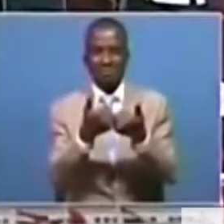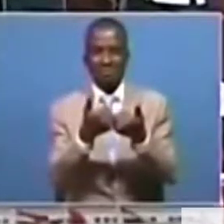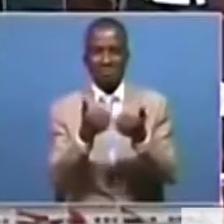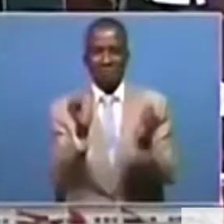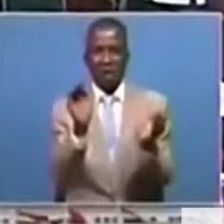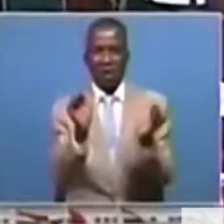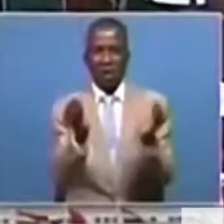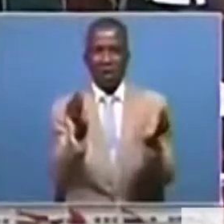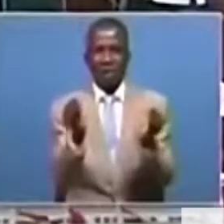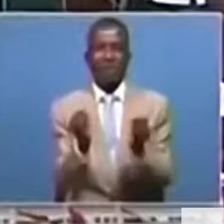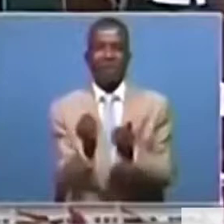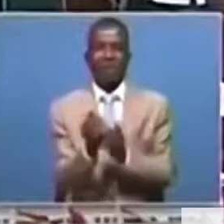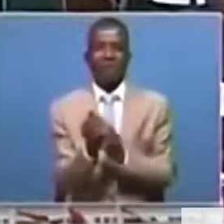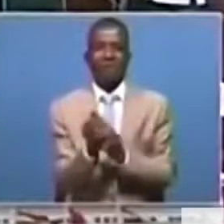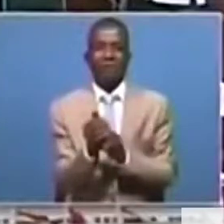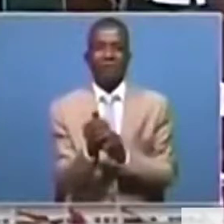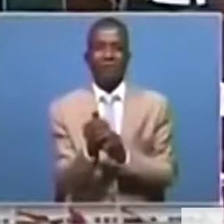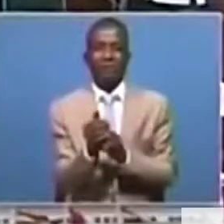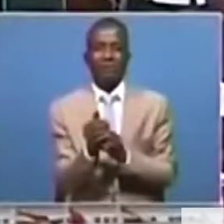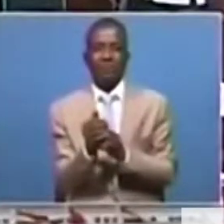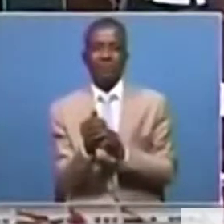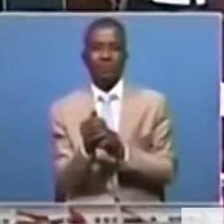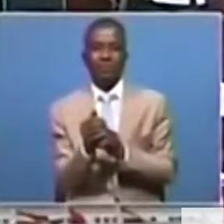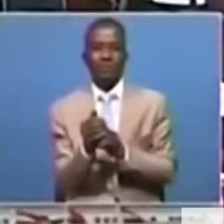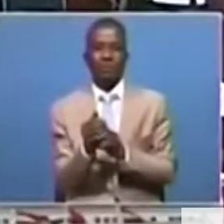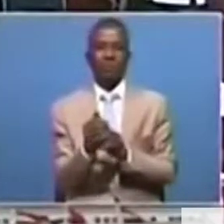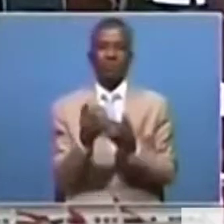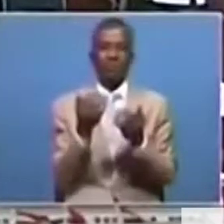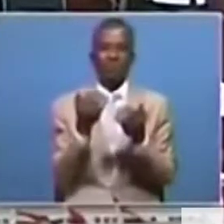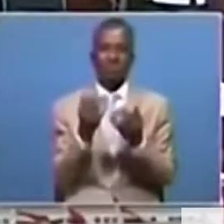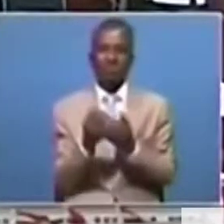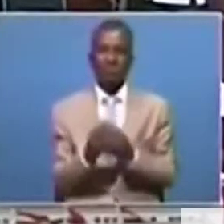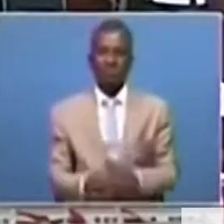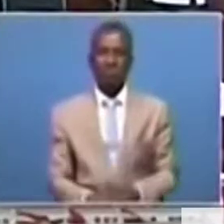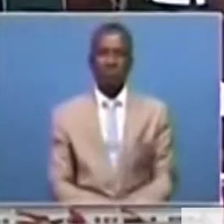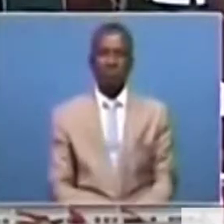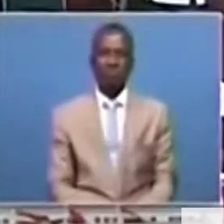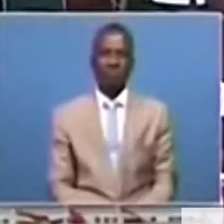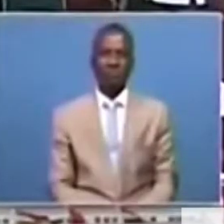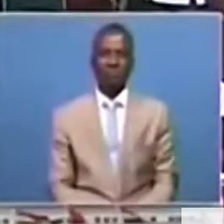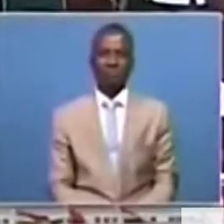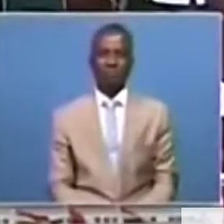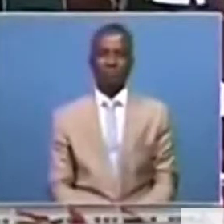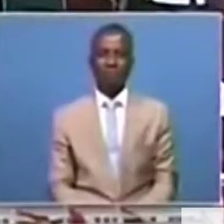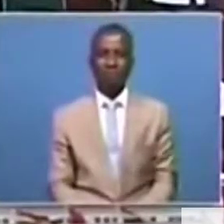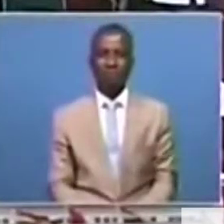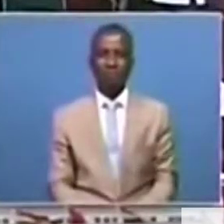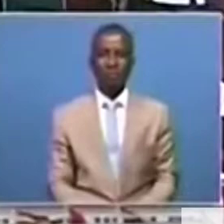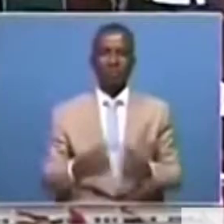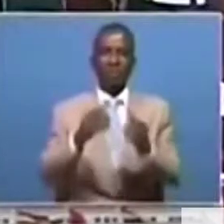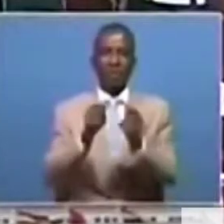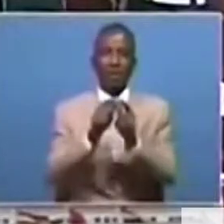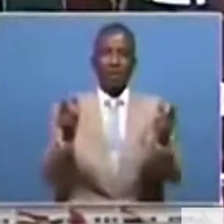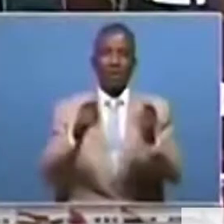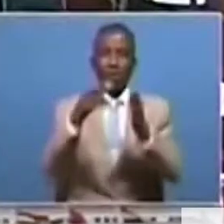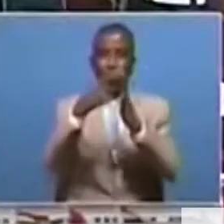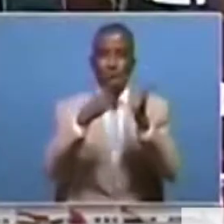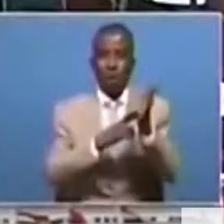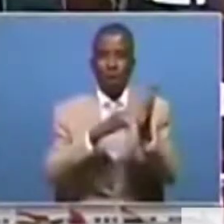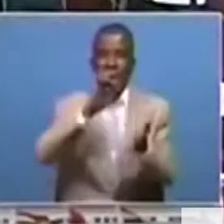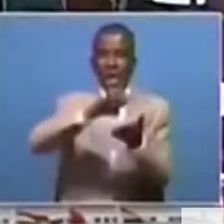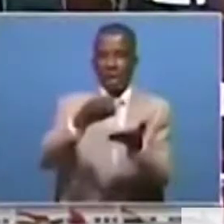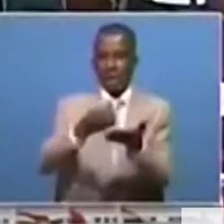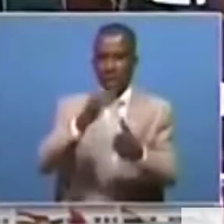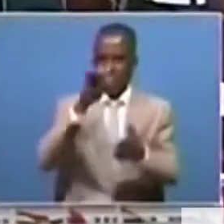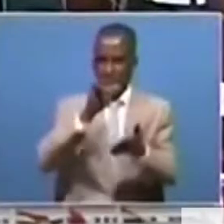1989-91 Ghana Law Report, page 324, at page 326, as follows, quote, the general rule of evidence